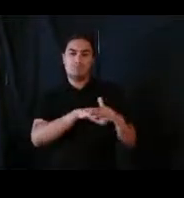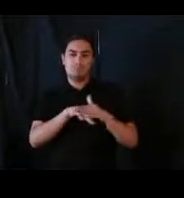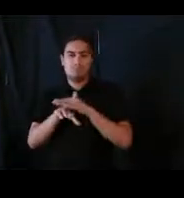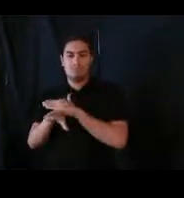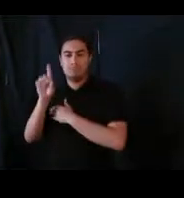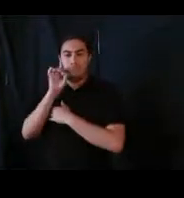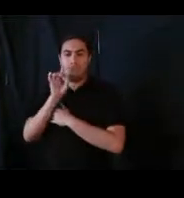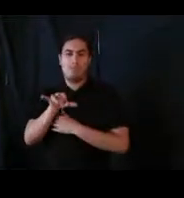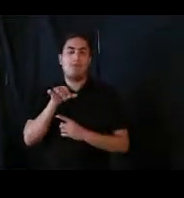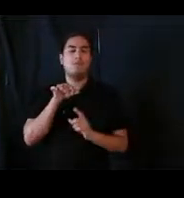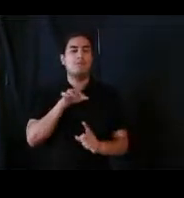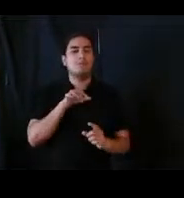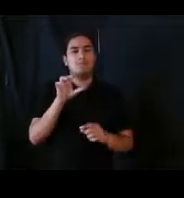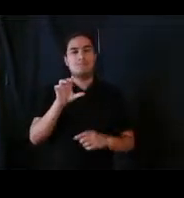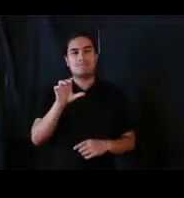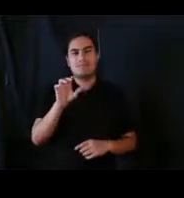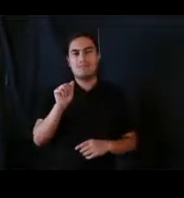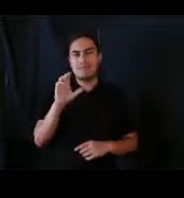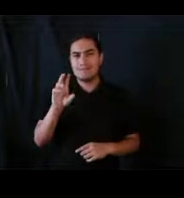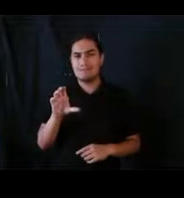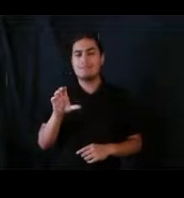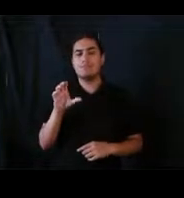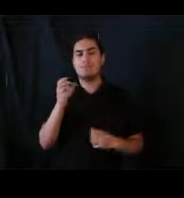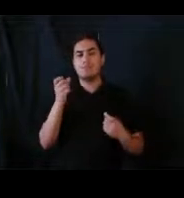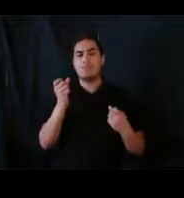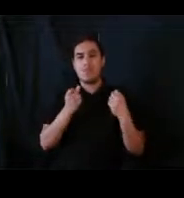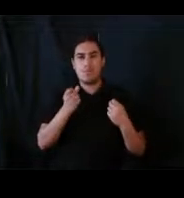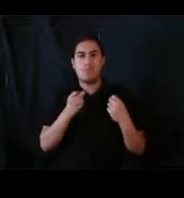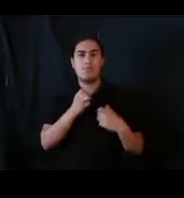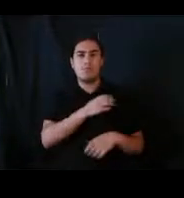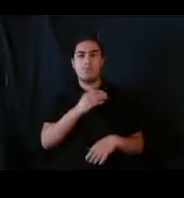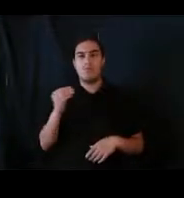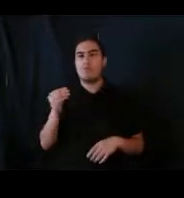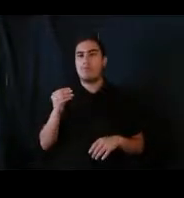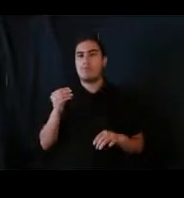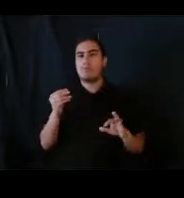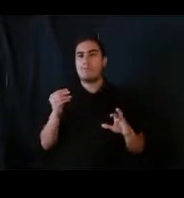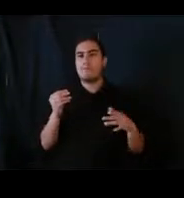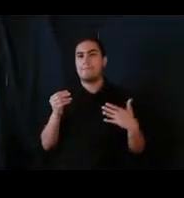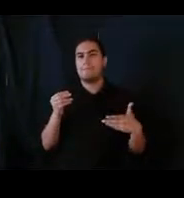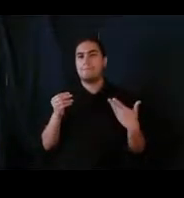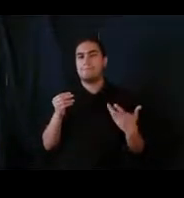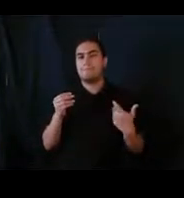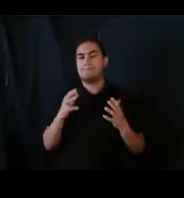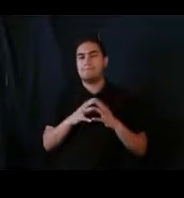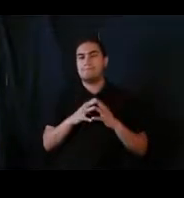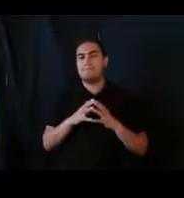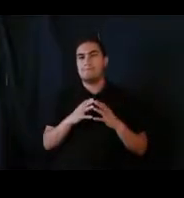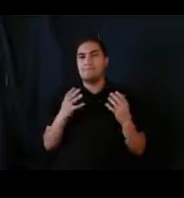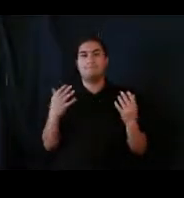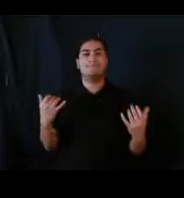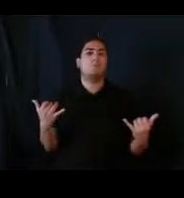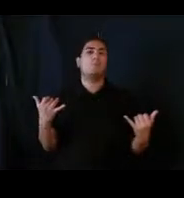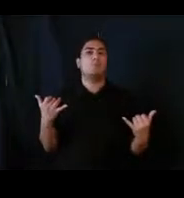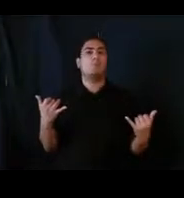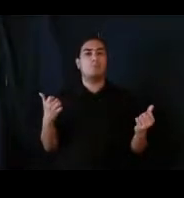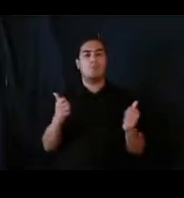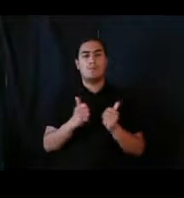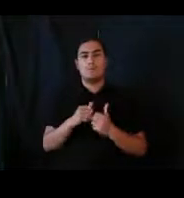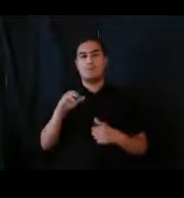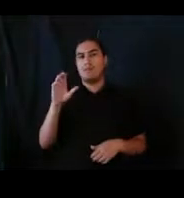coordination between programs at the cec carb and and uh you know now uh